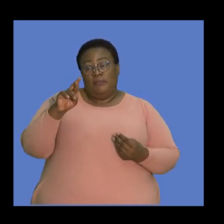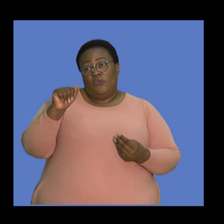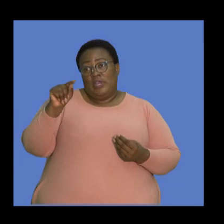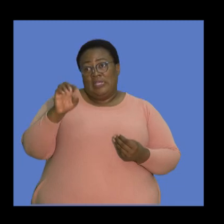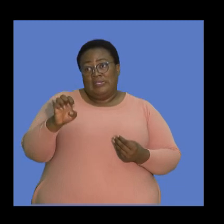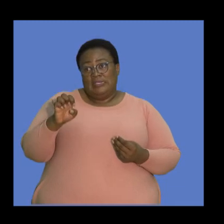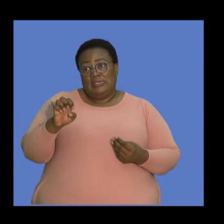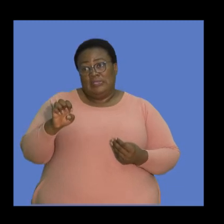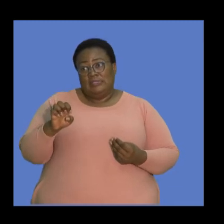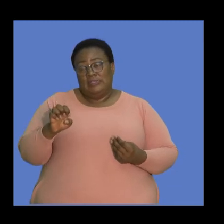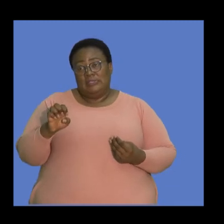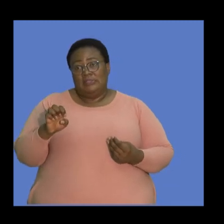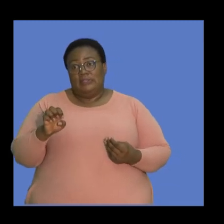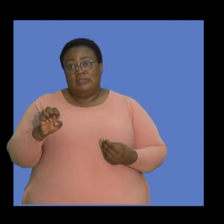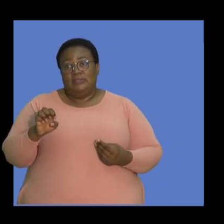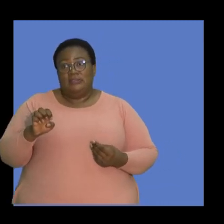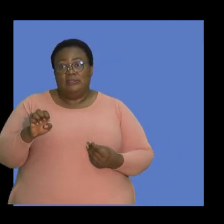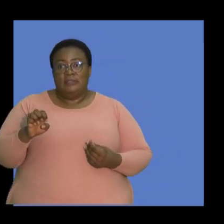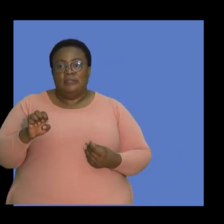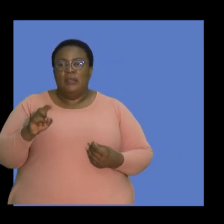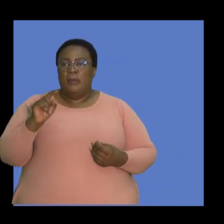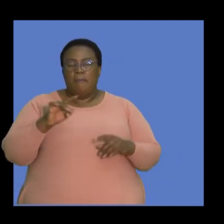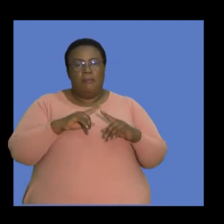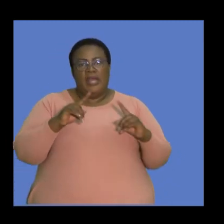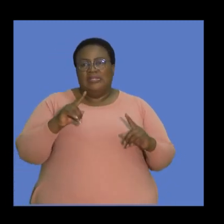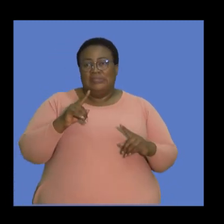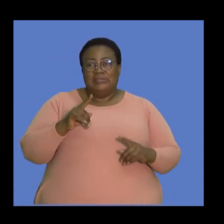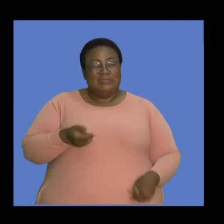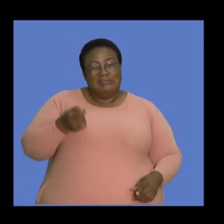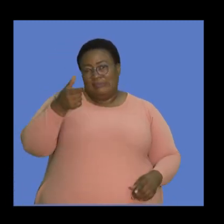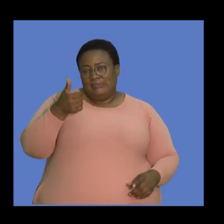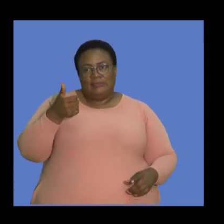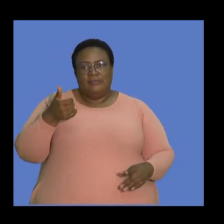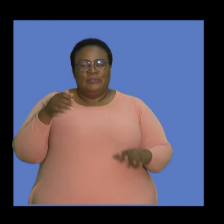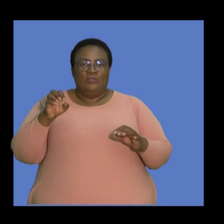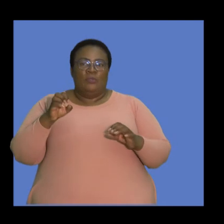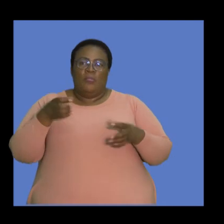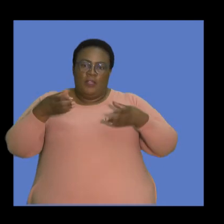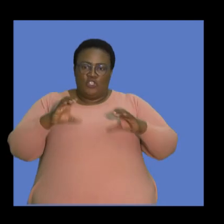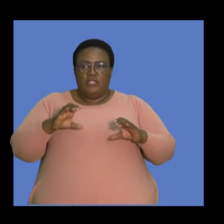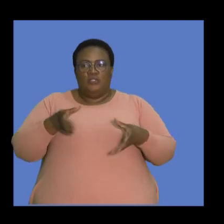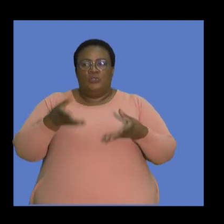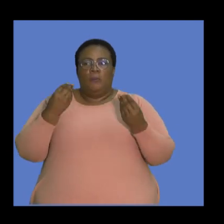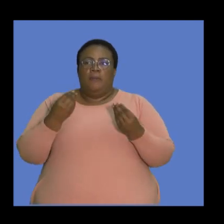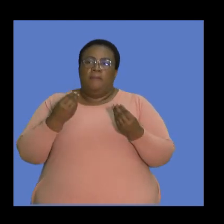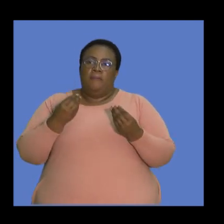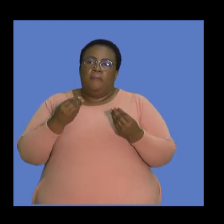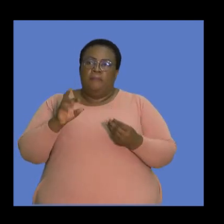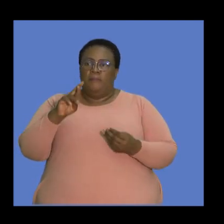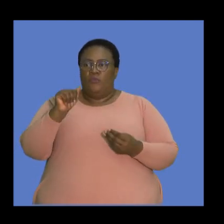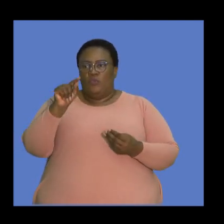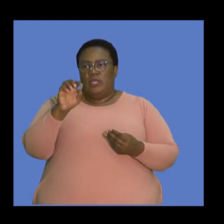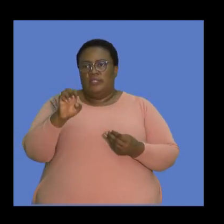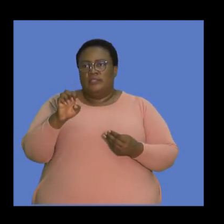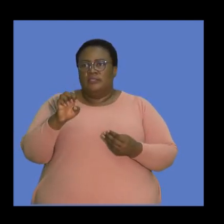rate, but yay, it will really be very, very minimal chances of me getting this particular rate